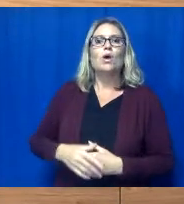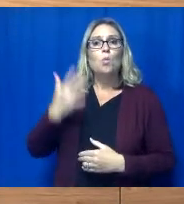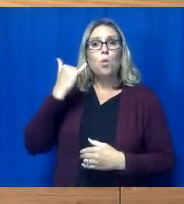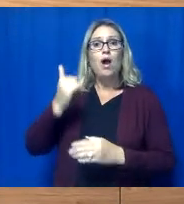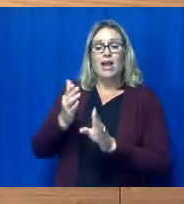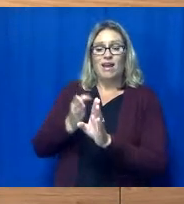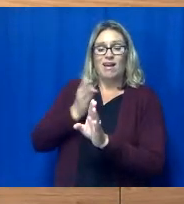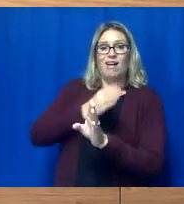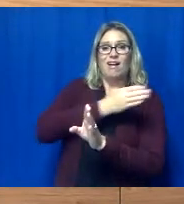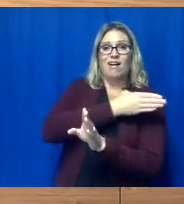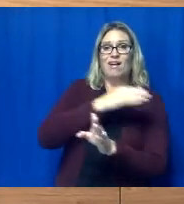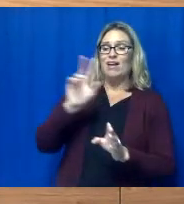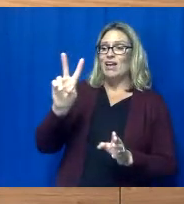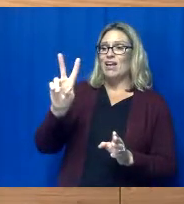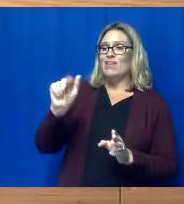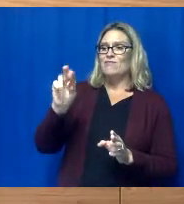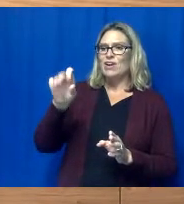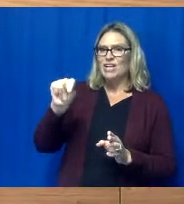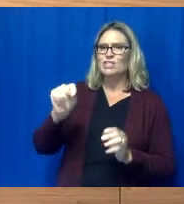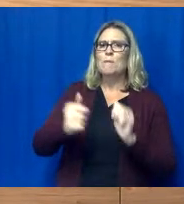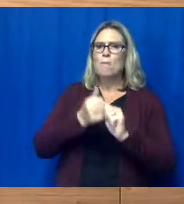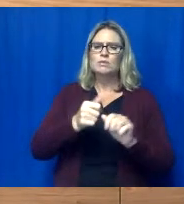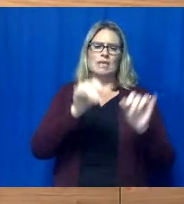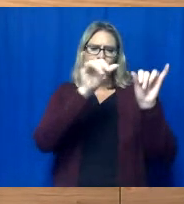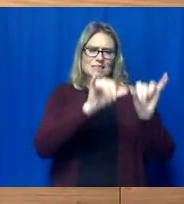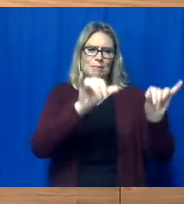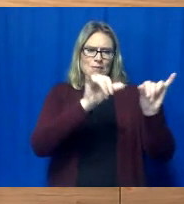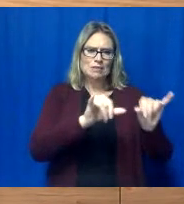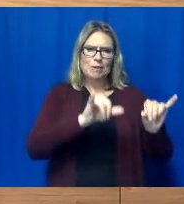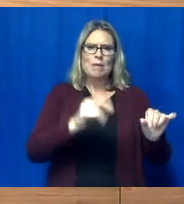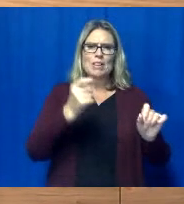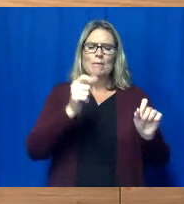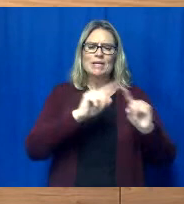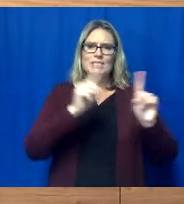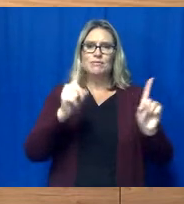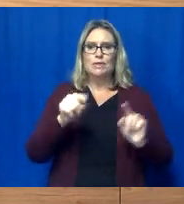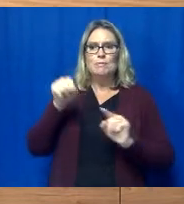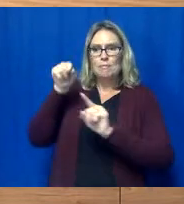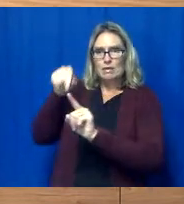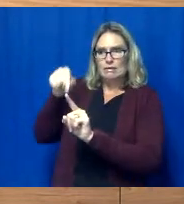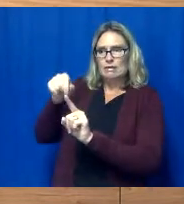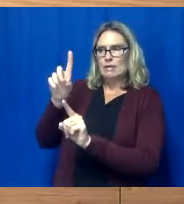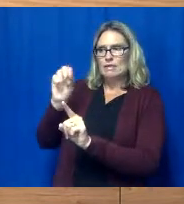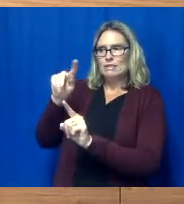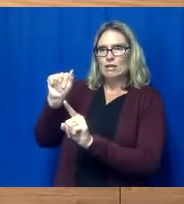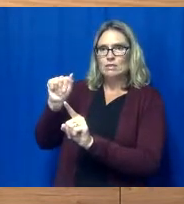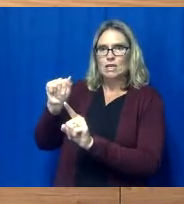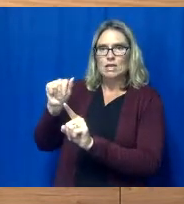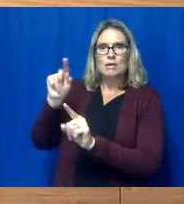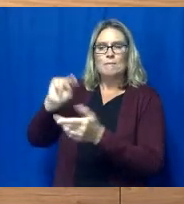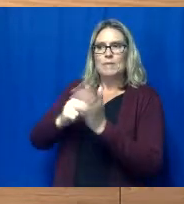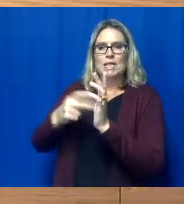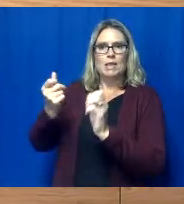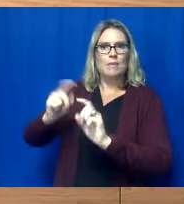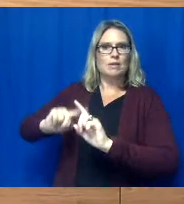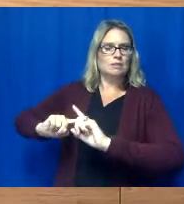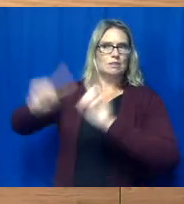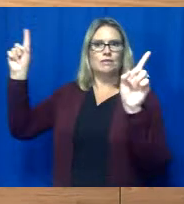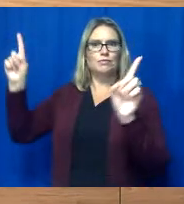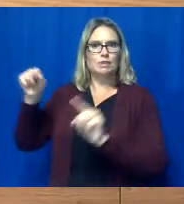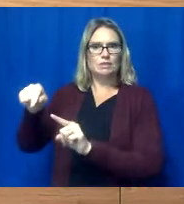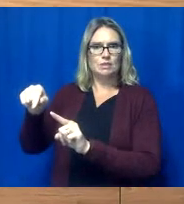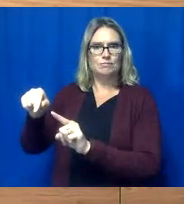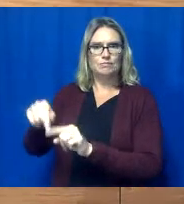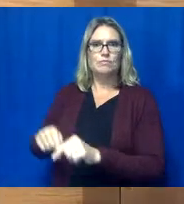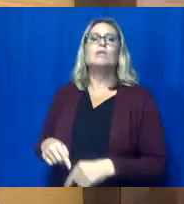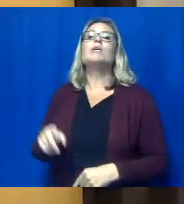had similarities but slight differences. This one seems to be kind of off that chart a little bit. Is that fair to say? It's definitely